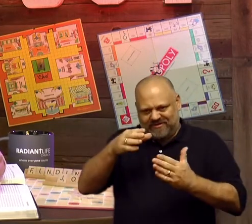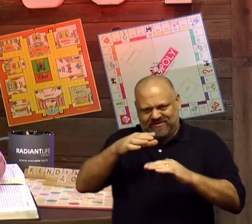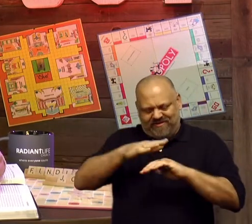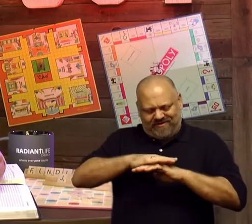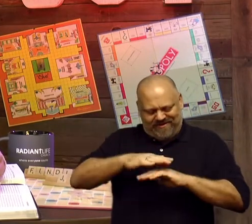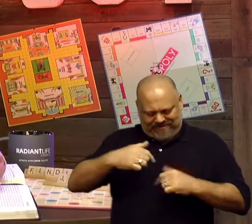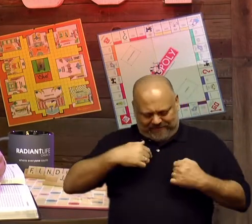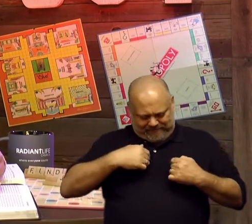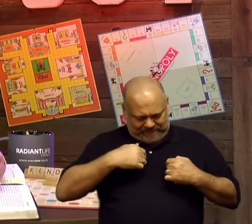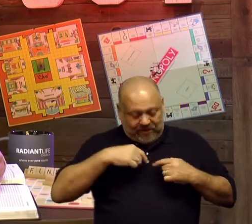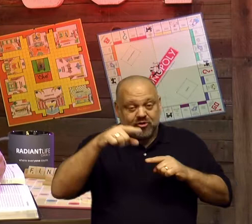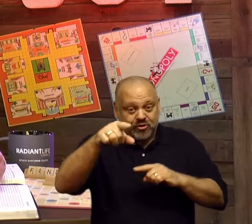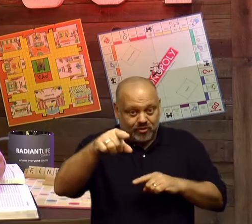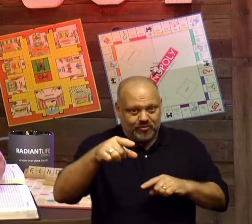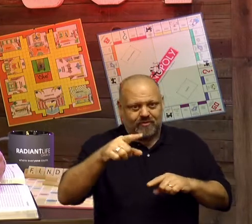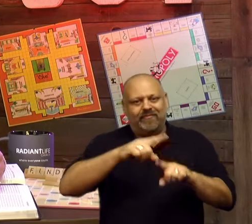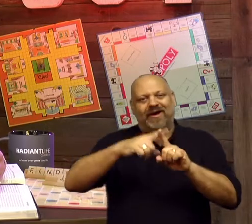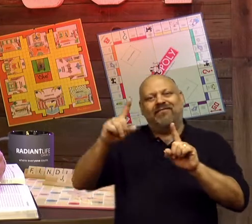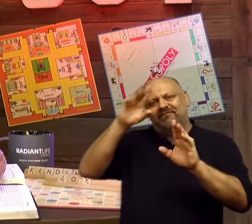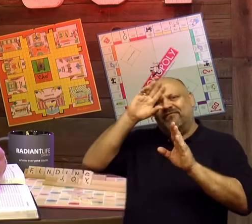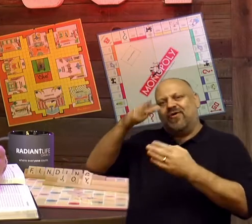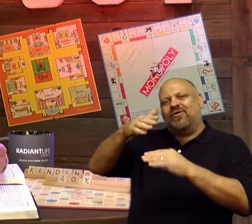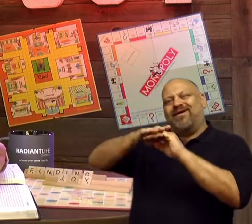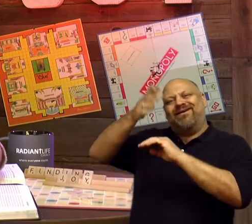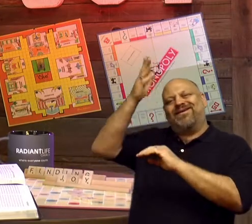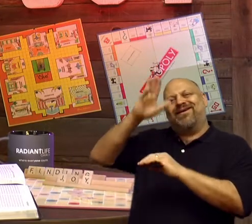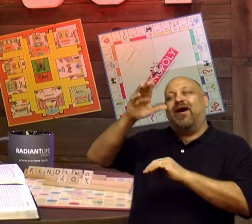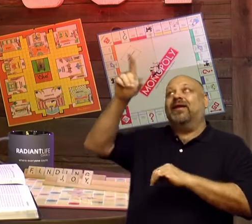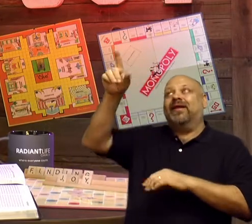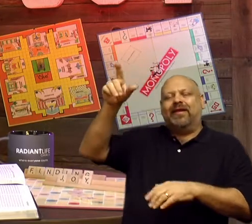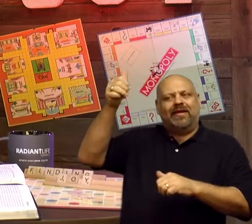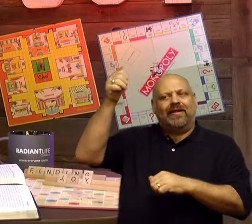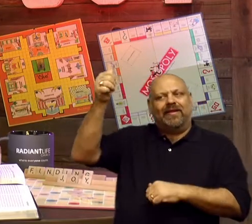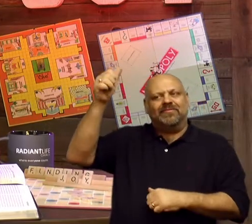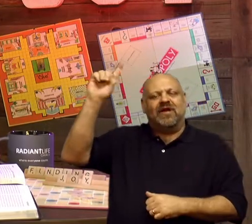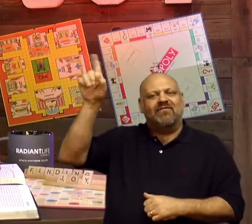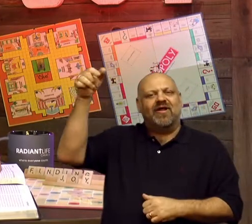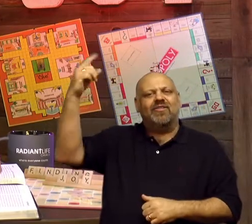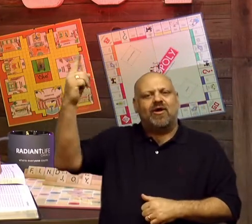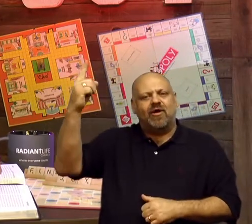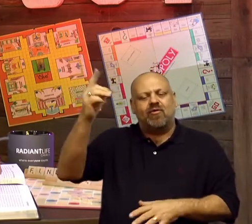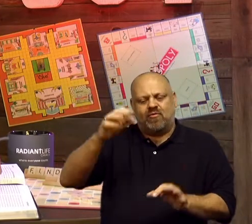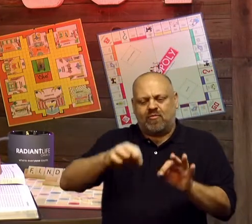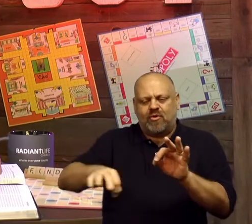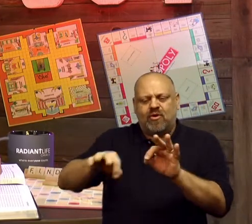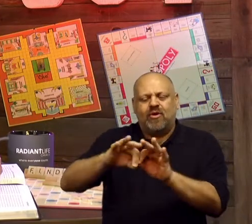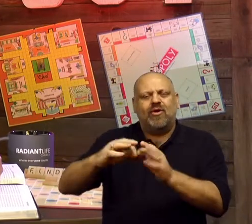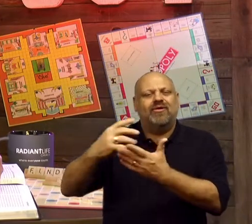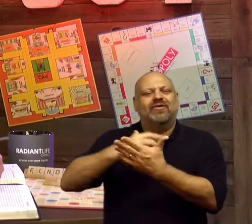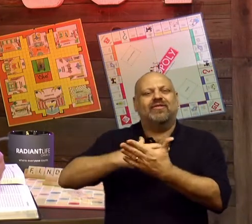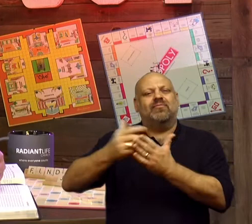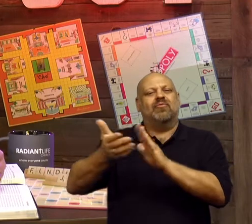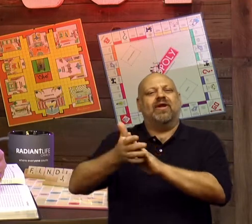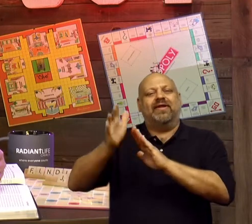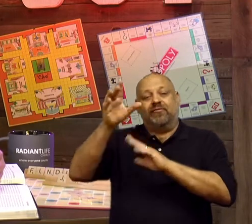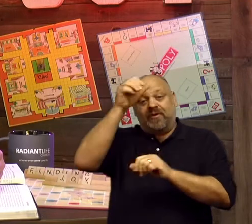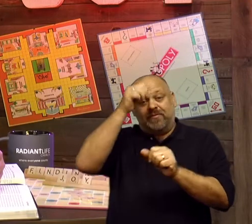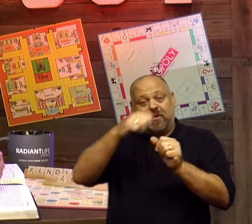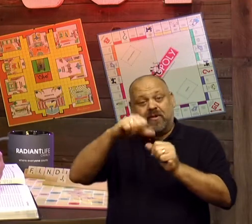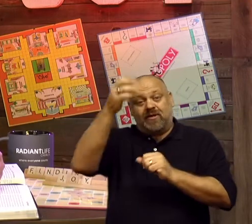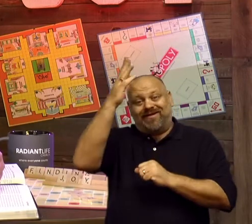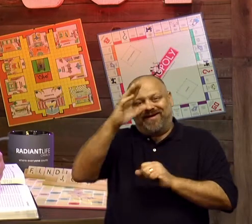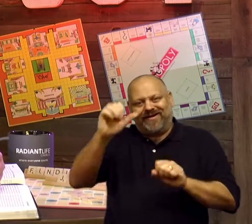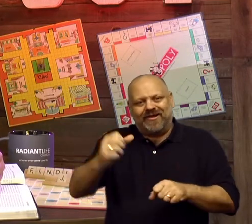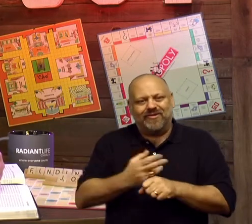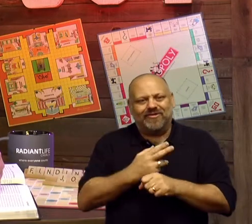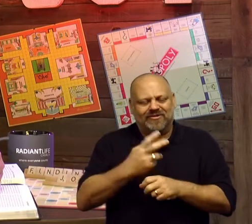longer focusing on you, but on God. He alone is worthy to be praised. Remember, God can